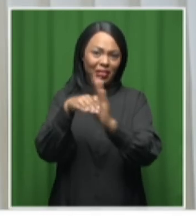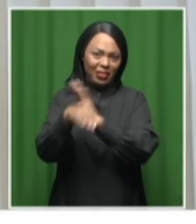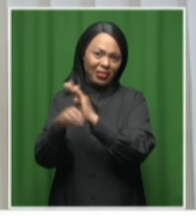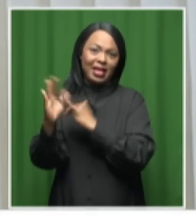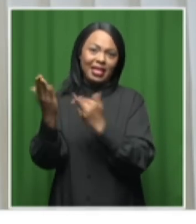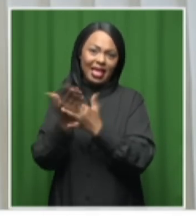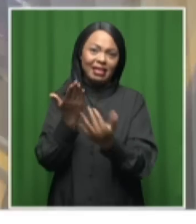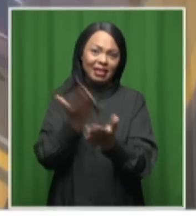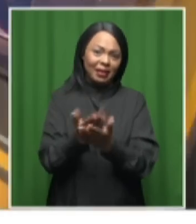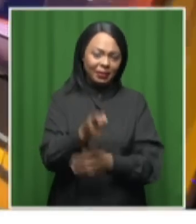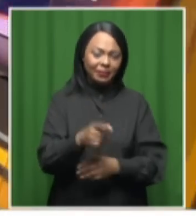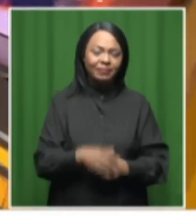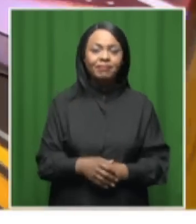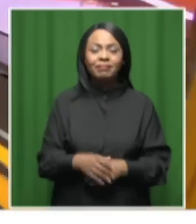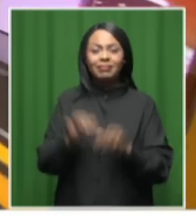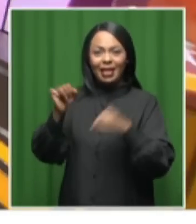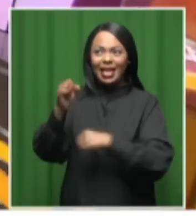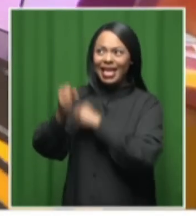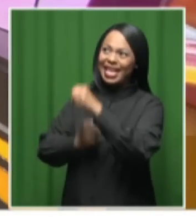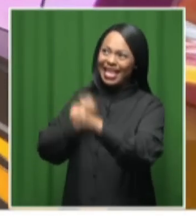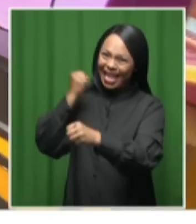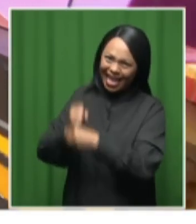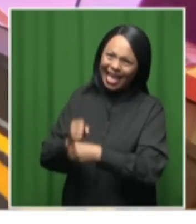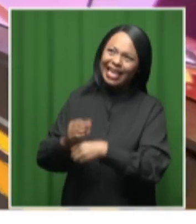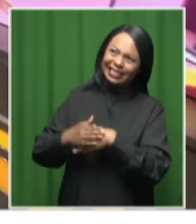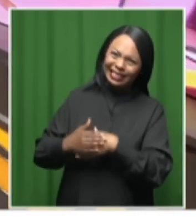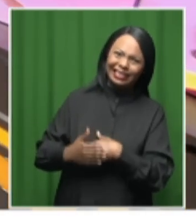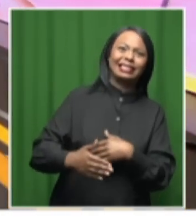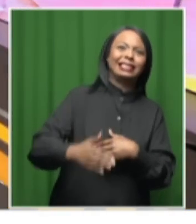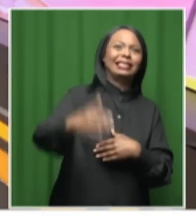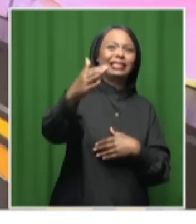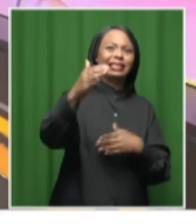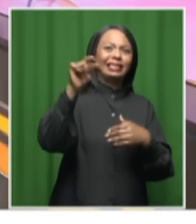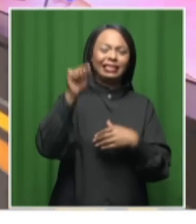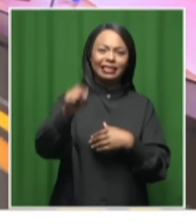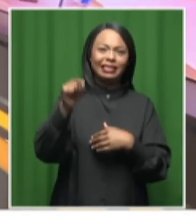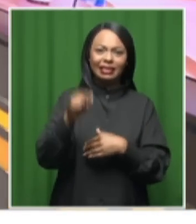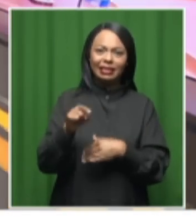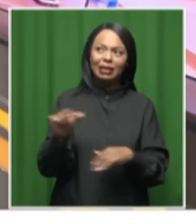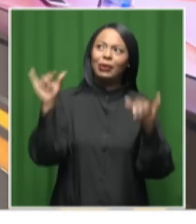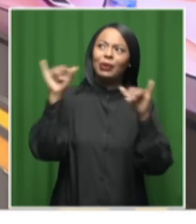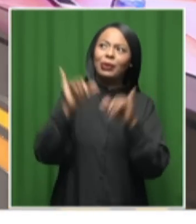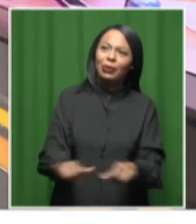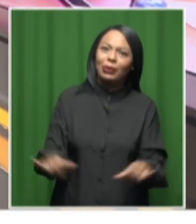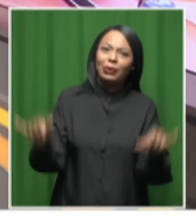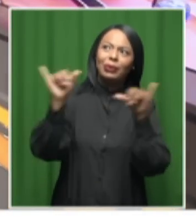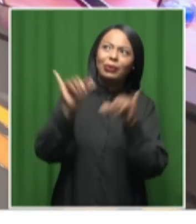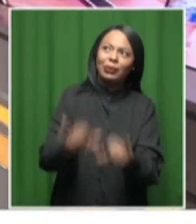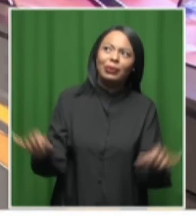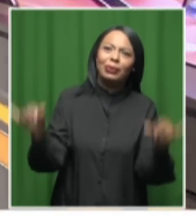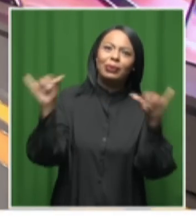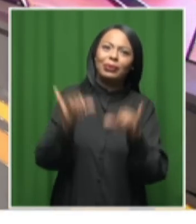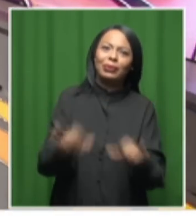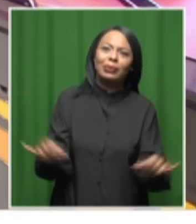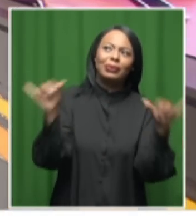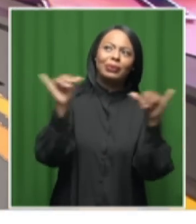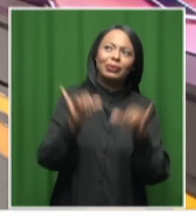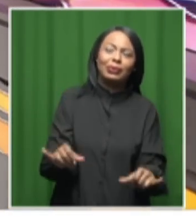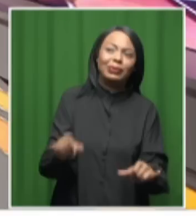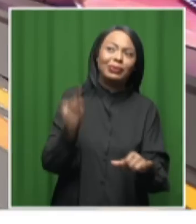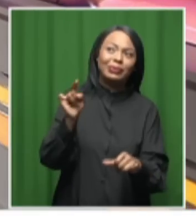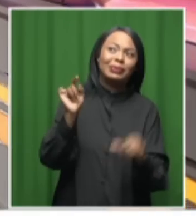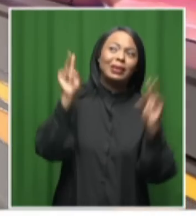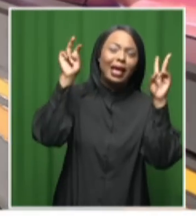the way it's looking, this is years and years and years that we're still going to be sitting and watching and paying for this